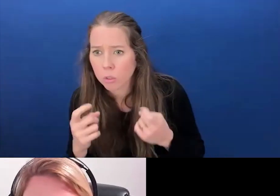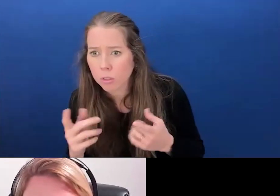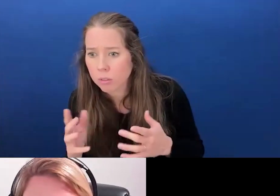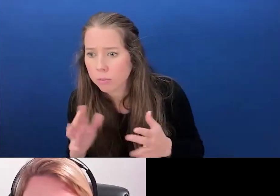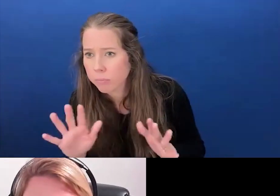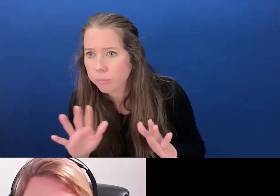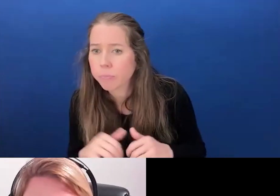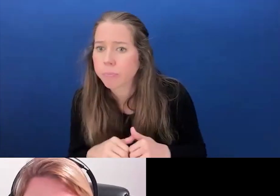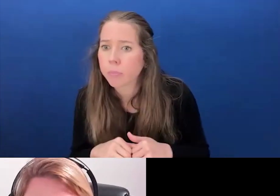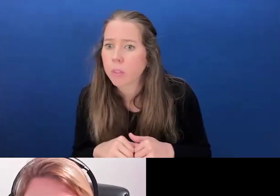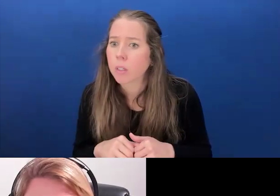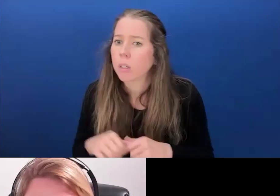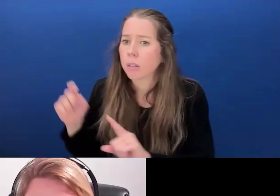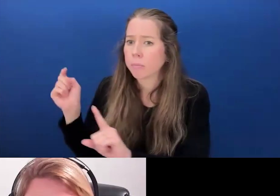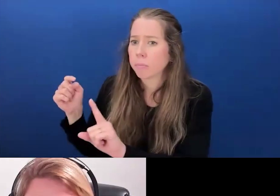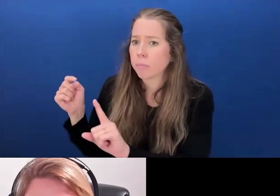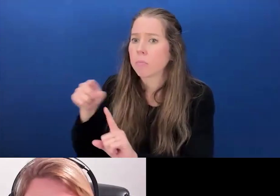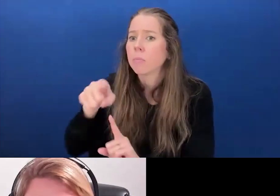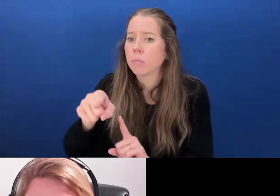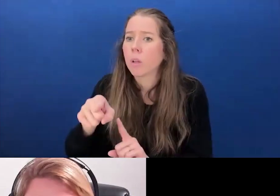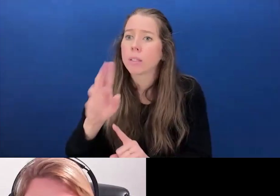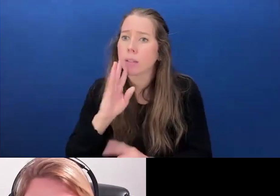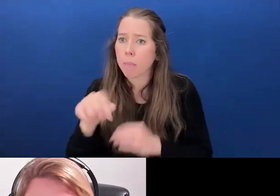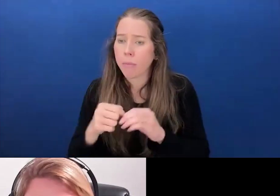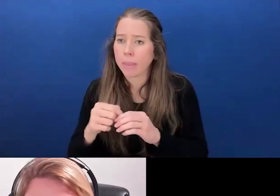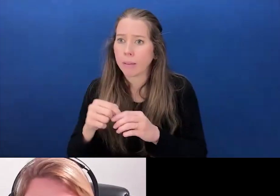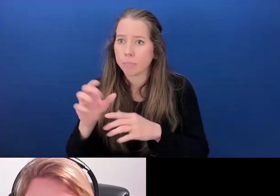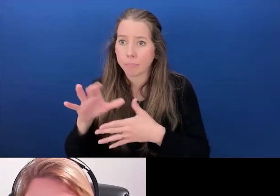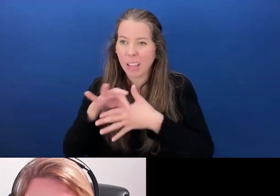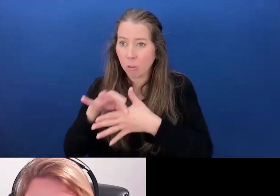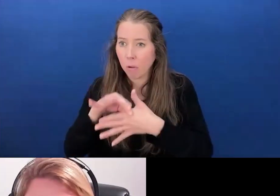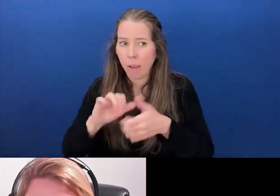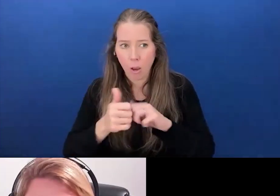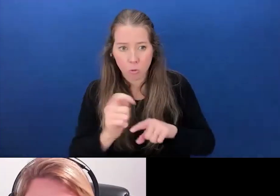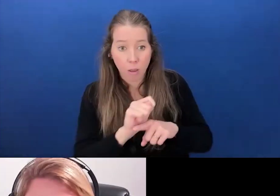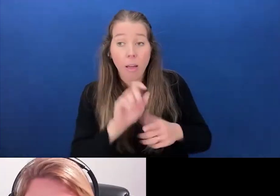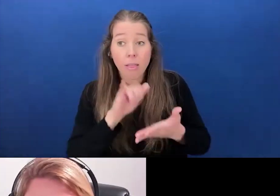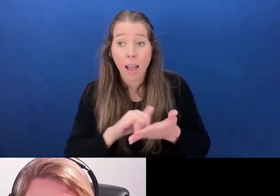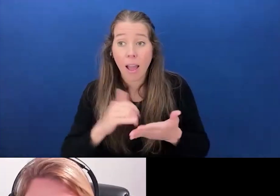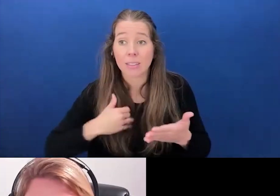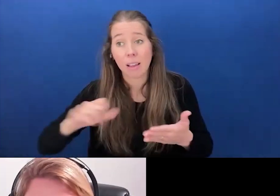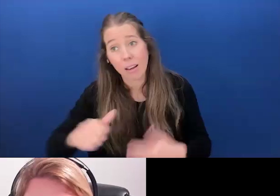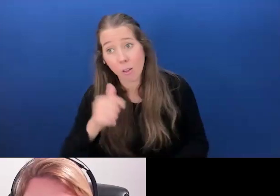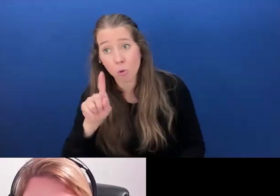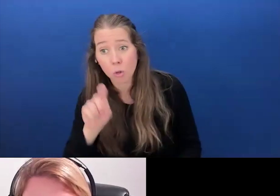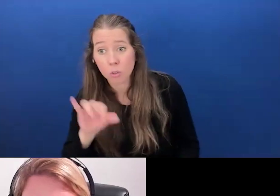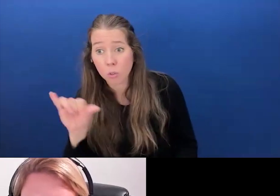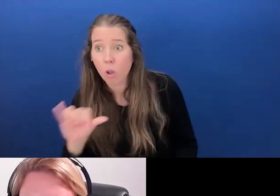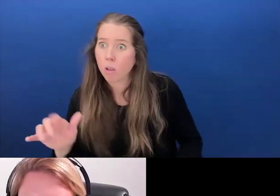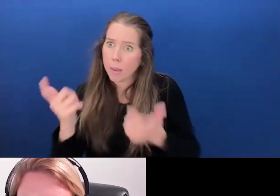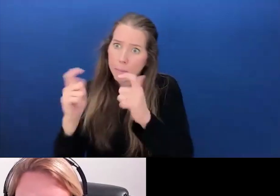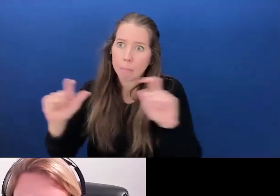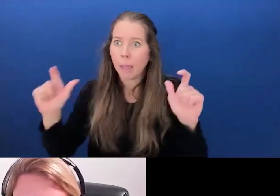When you're talking about the content of like what is getting trained, it also brings up a different question about like all these major